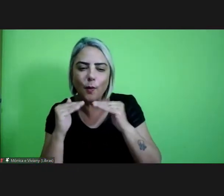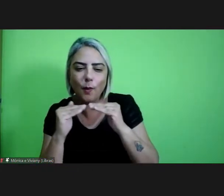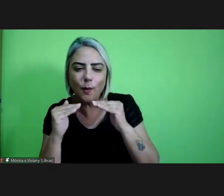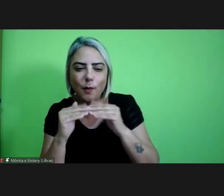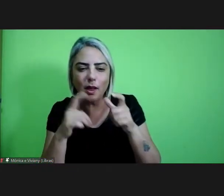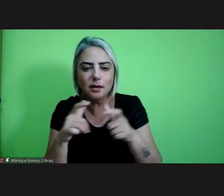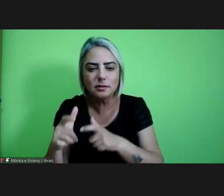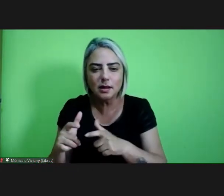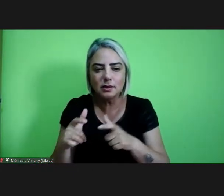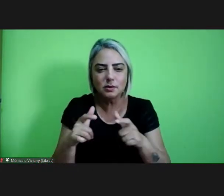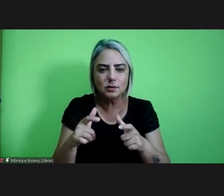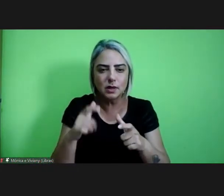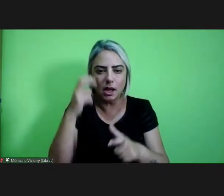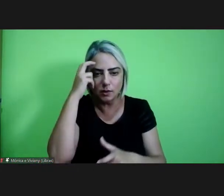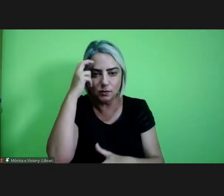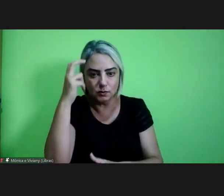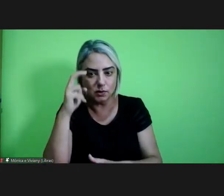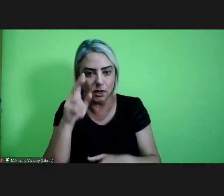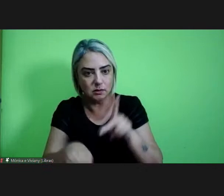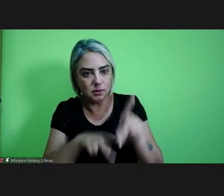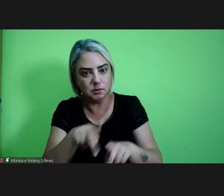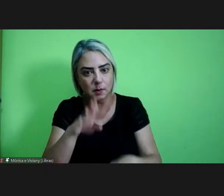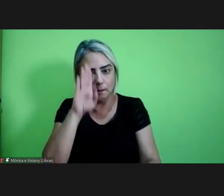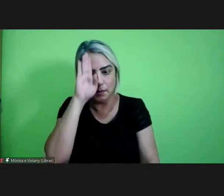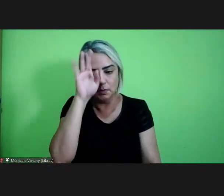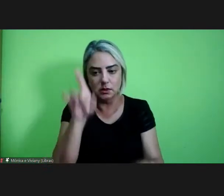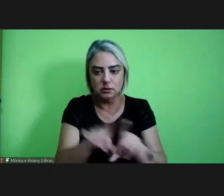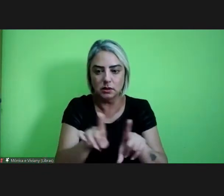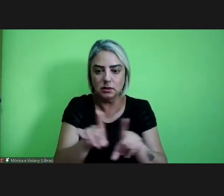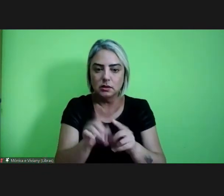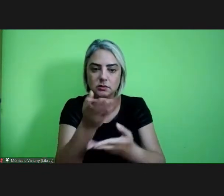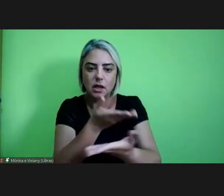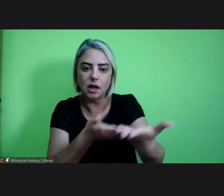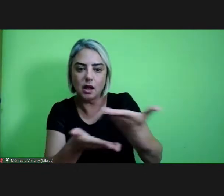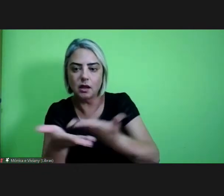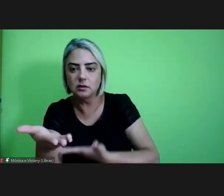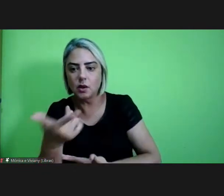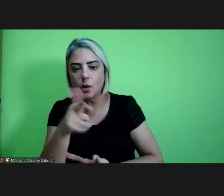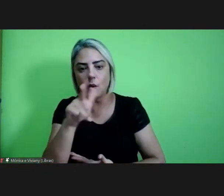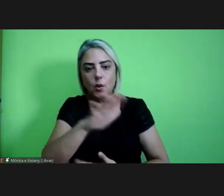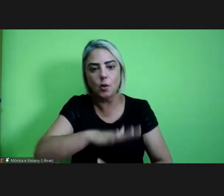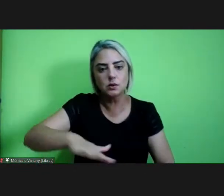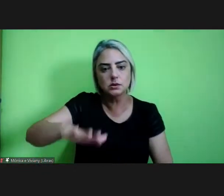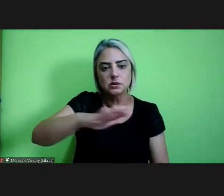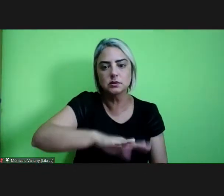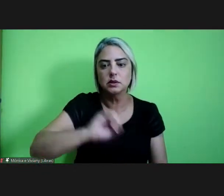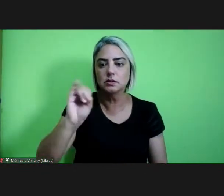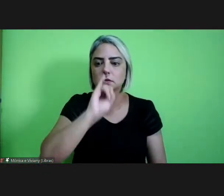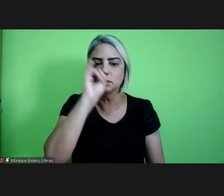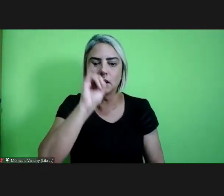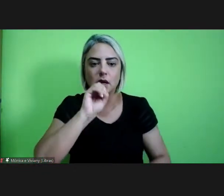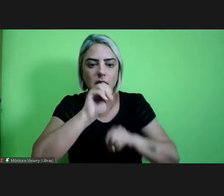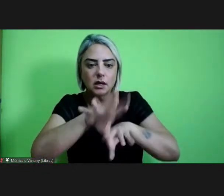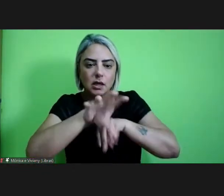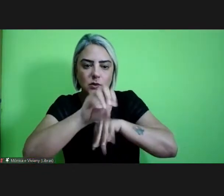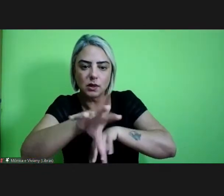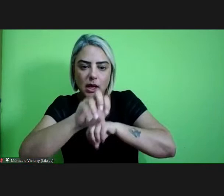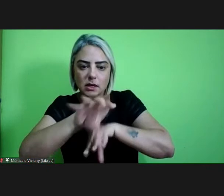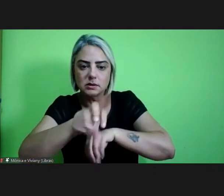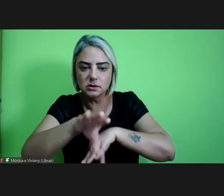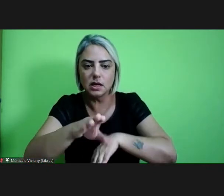territorial aspects and cultural ones from our population. And also in the articulation of the other sectors, the importance